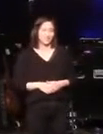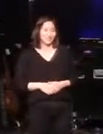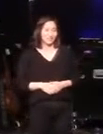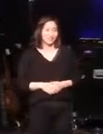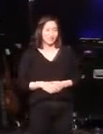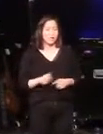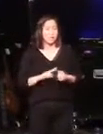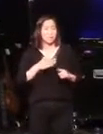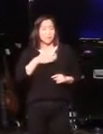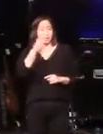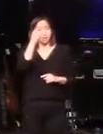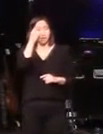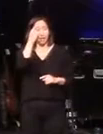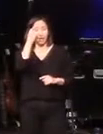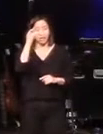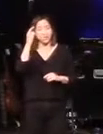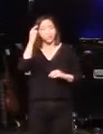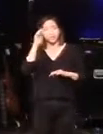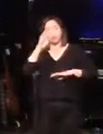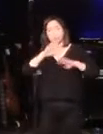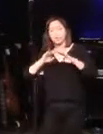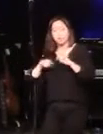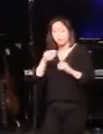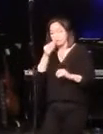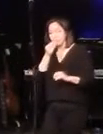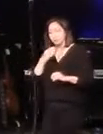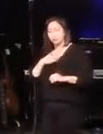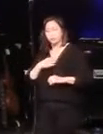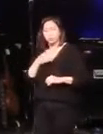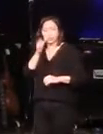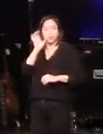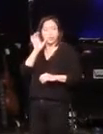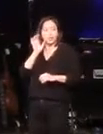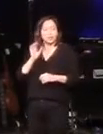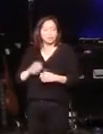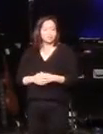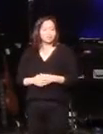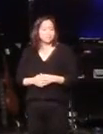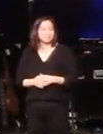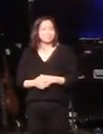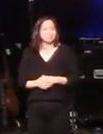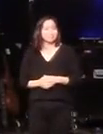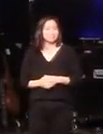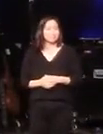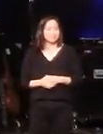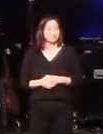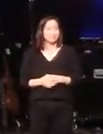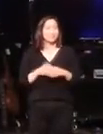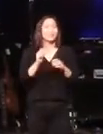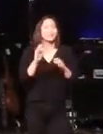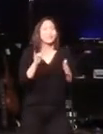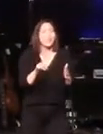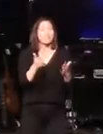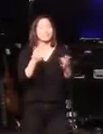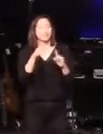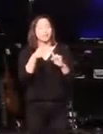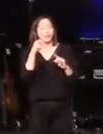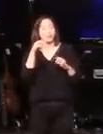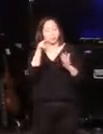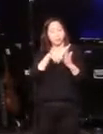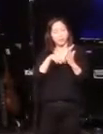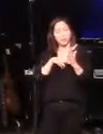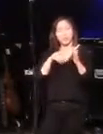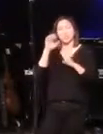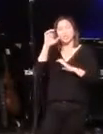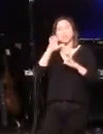where my brain was. Let me tell you something. I want you to say, I believe that needs to be the picture of this. But seek first the kingdom of God and his righteousness. That needs to be